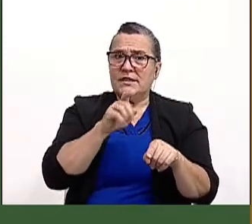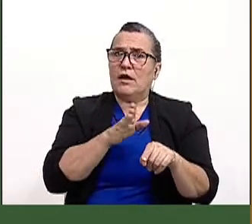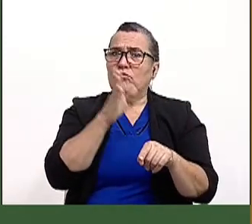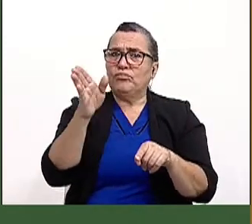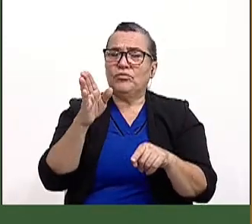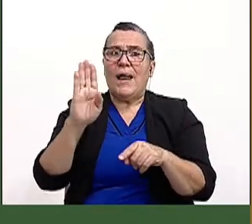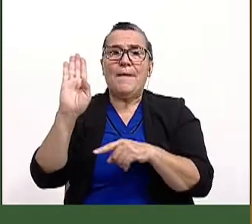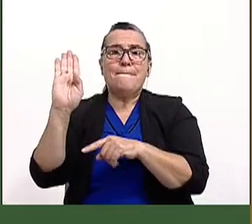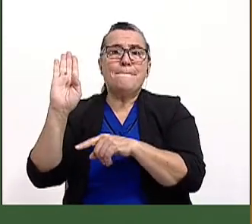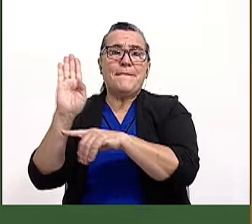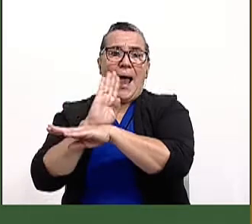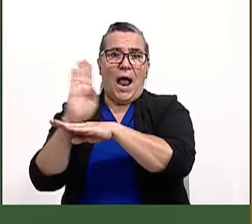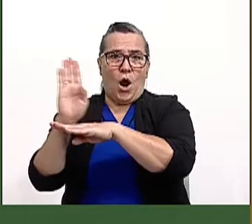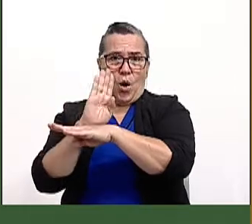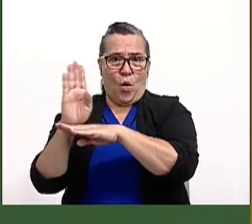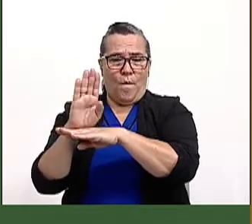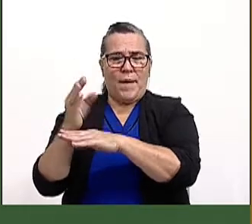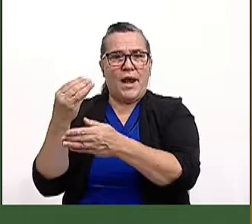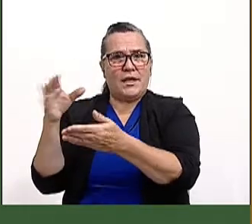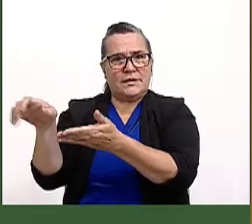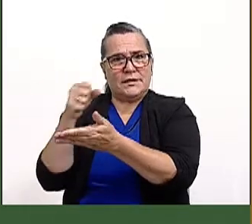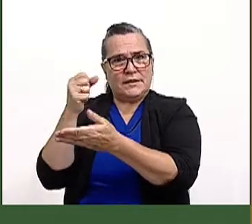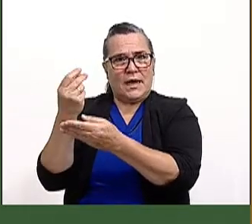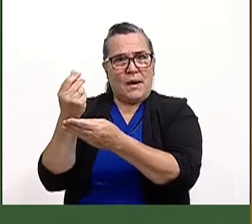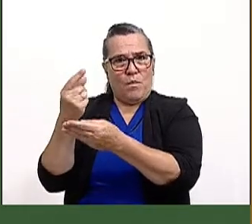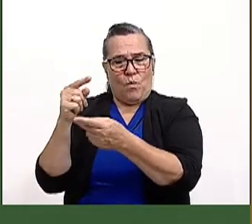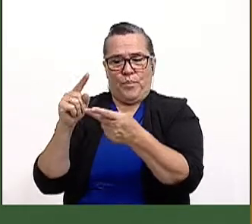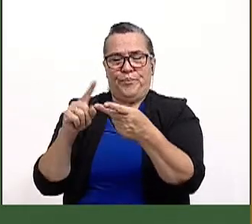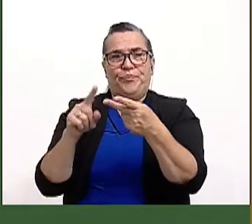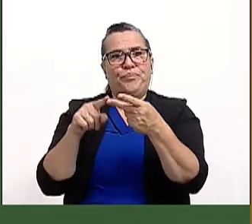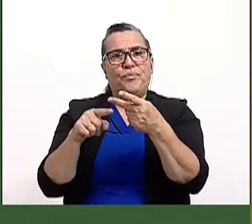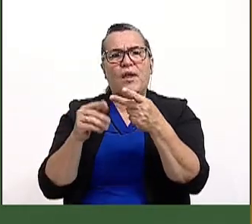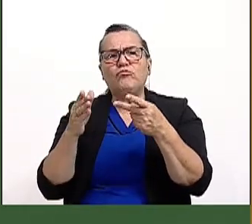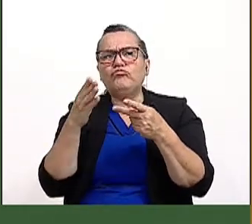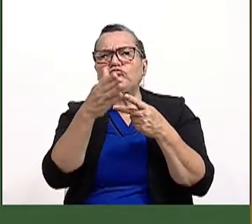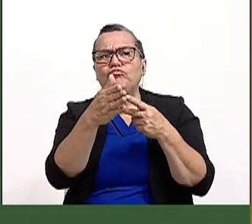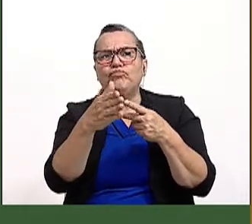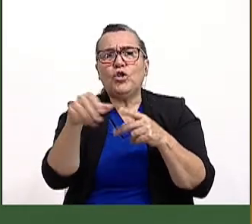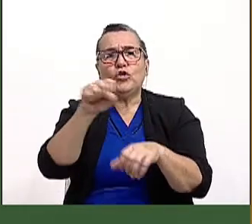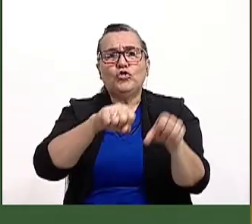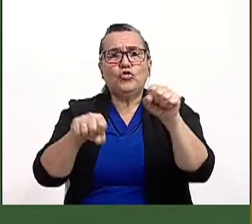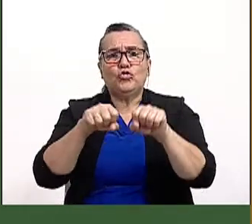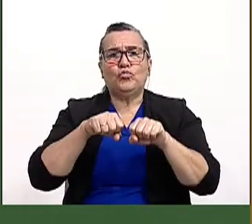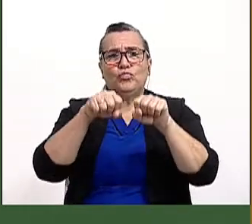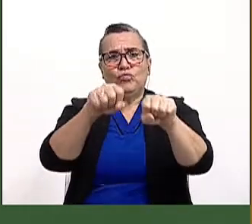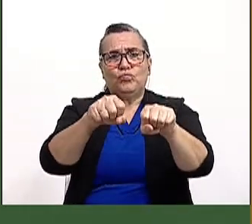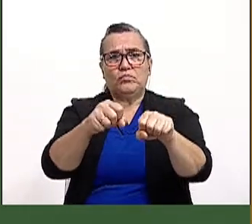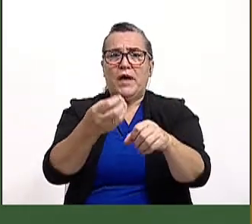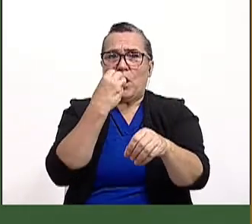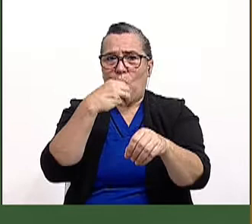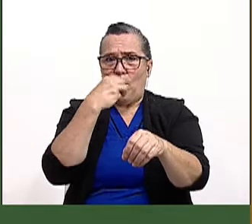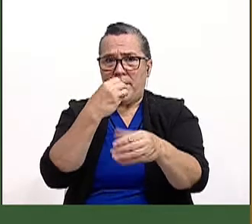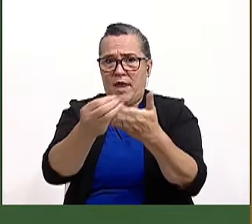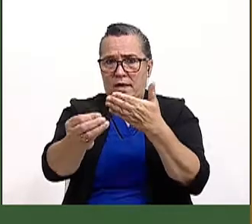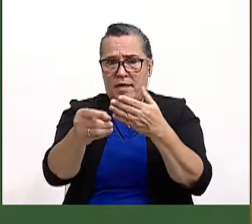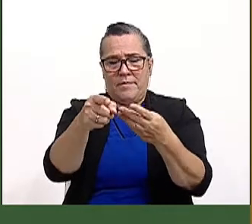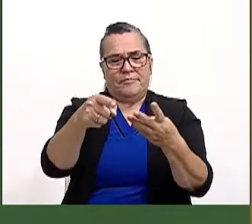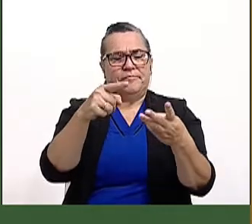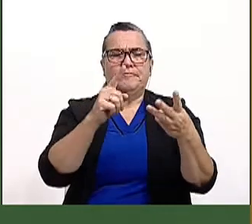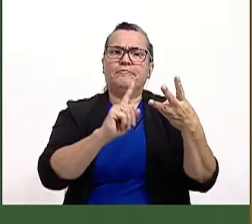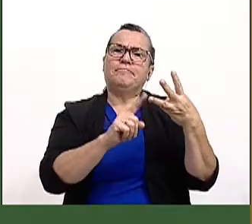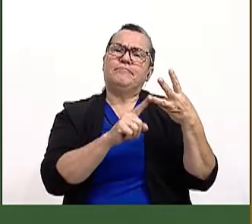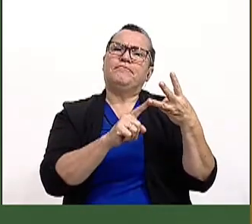get some money. Besides, they also need to go to the supermarket to get some food. And